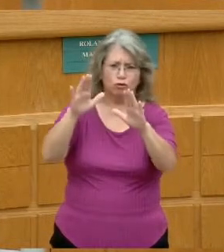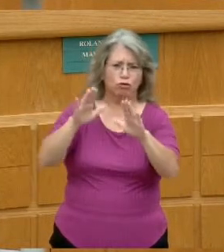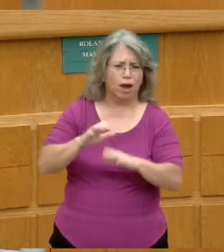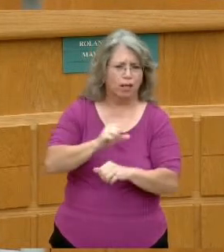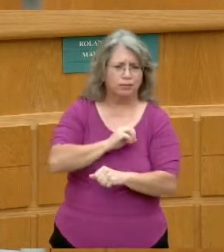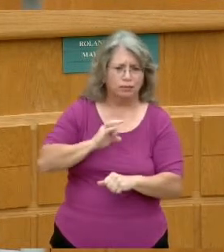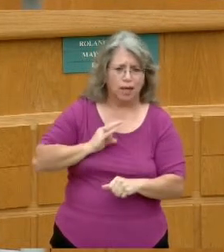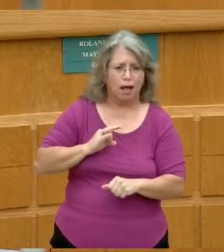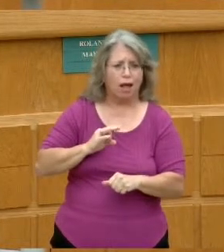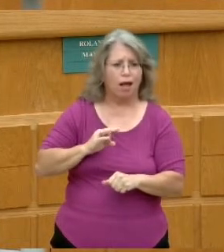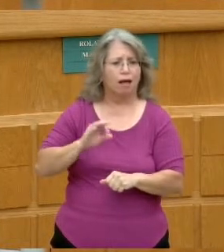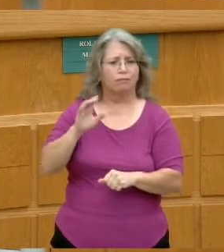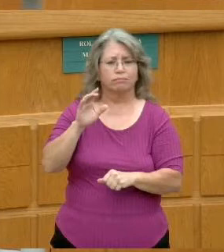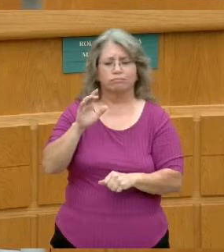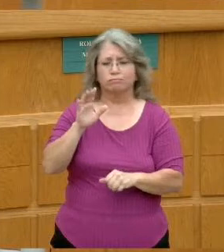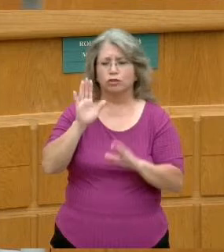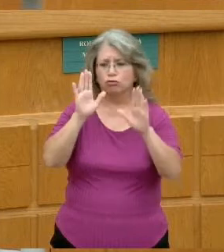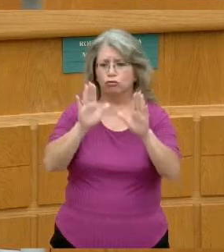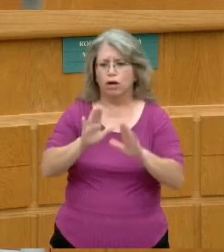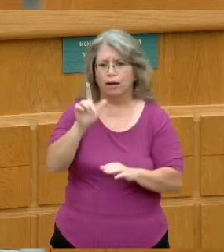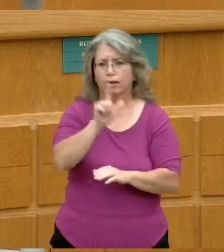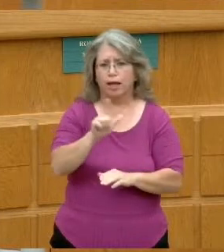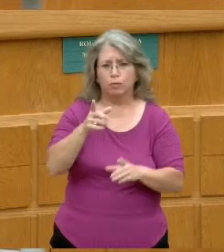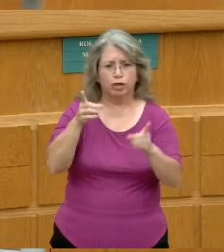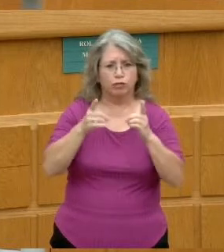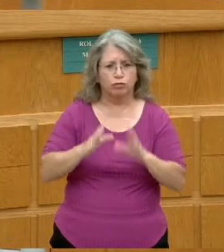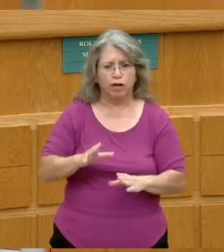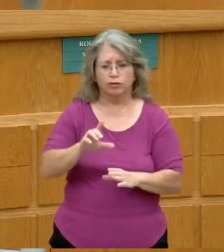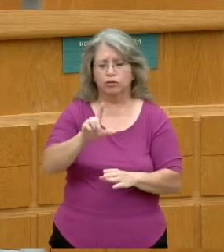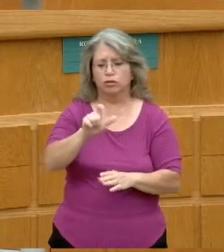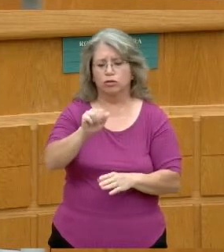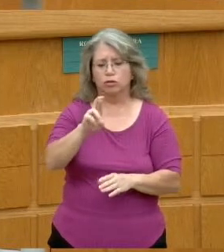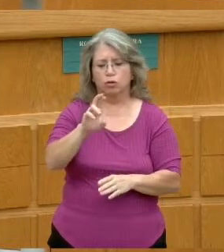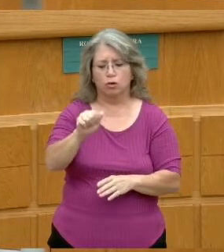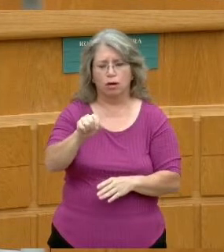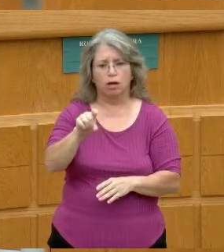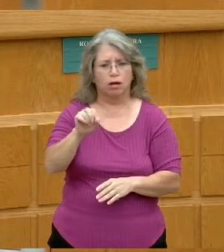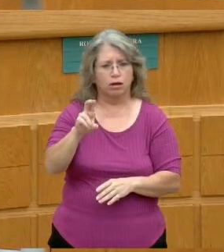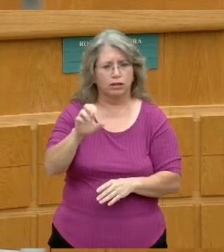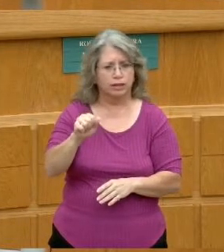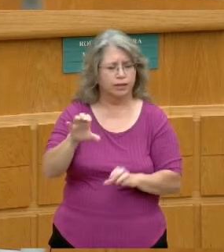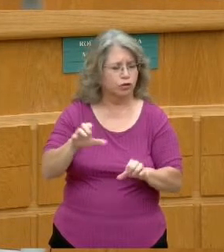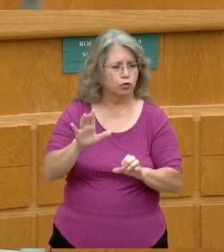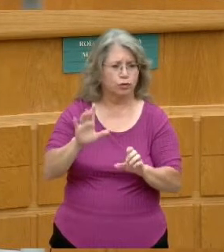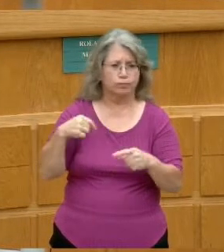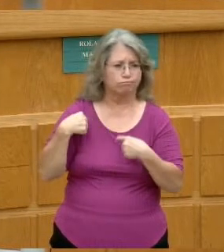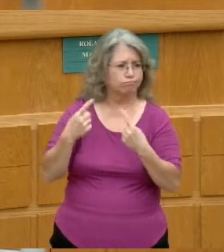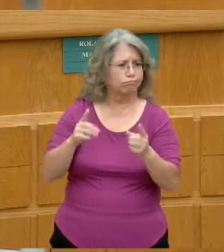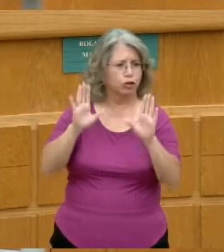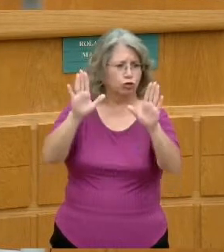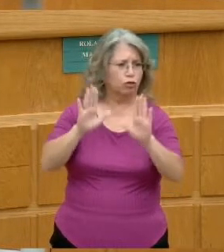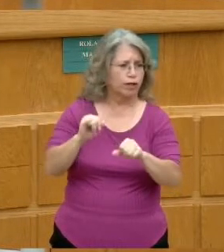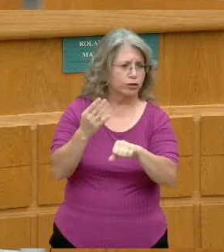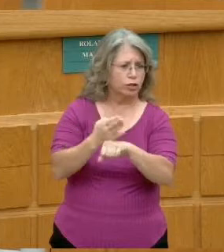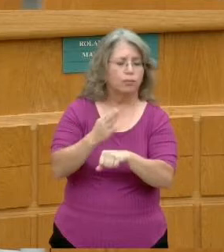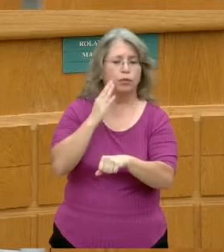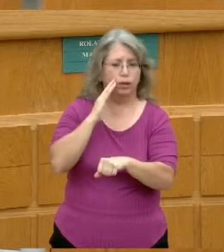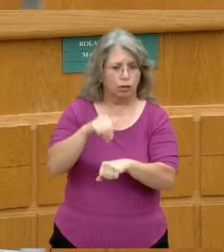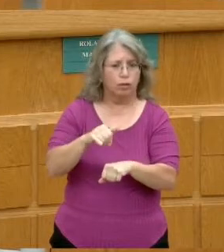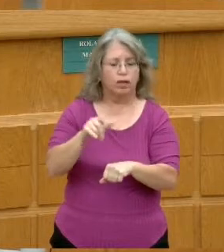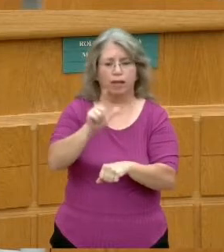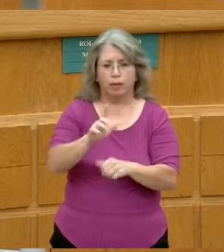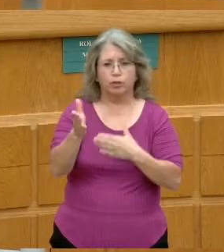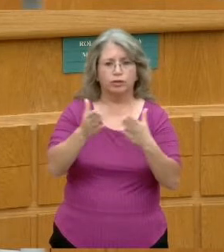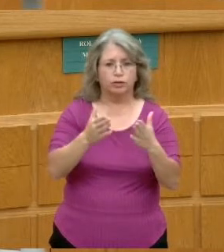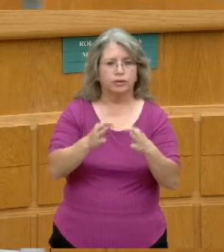director. Laura Garcia, our director, is doing a great job. And we know this service is important to the community,